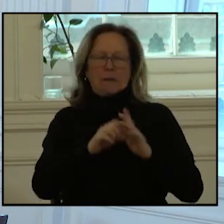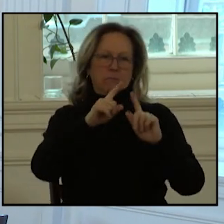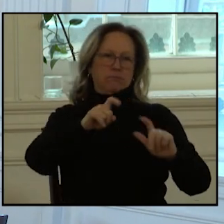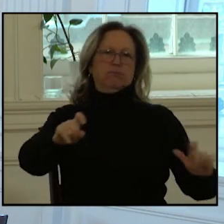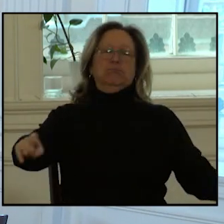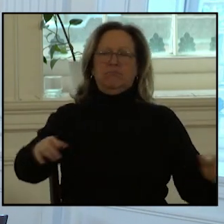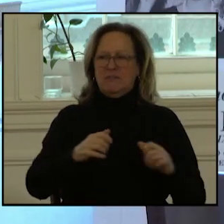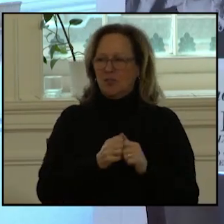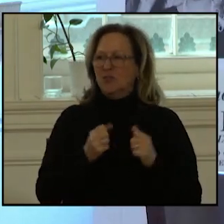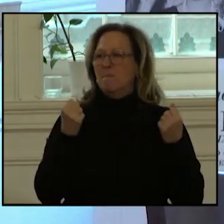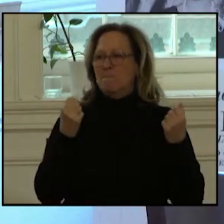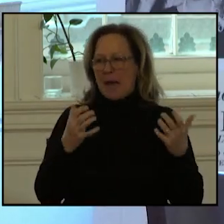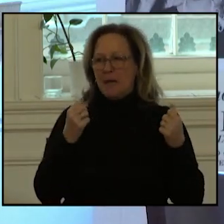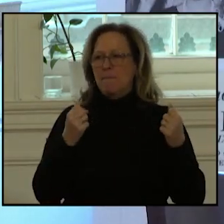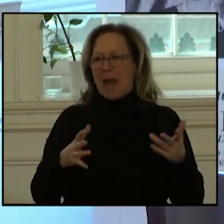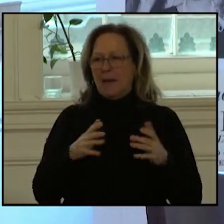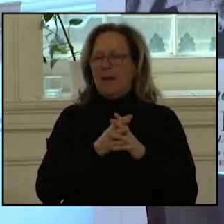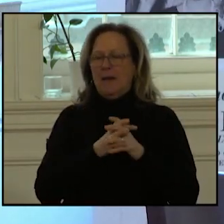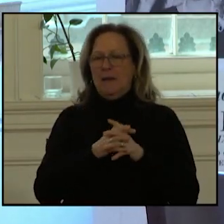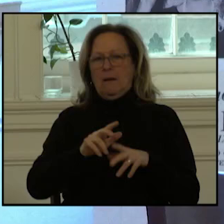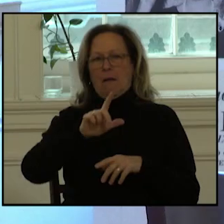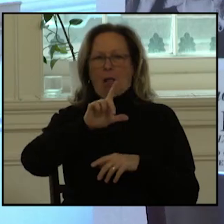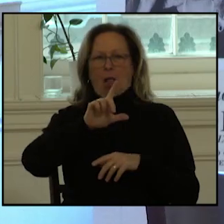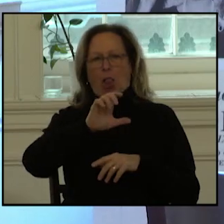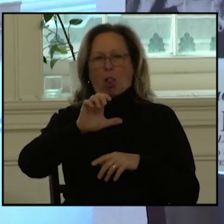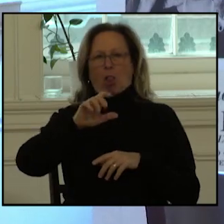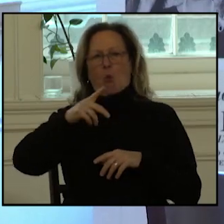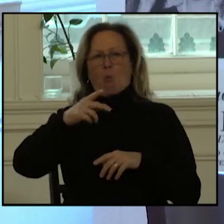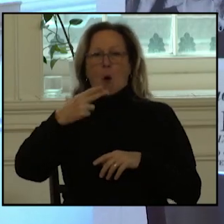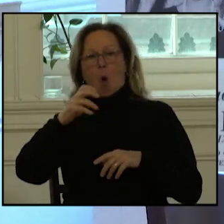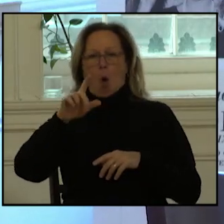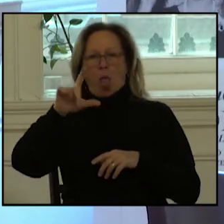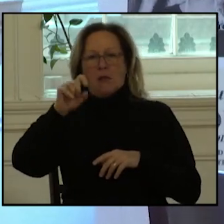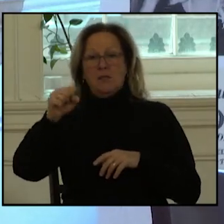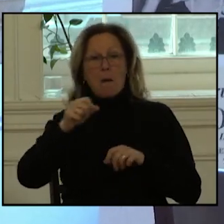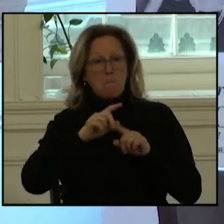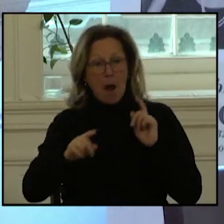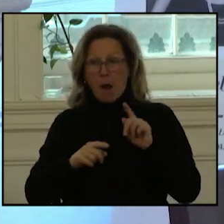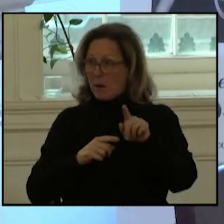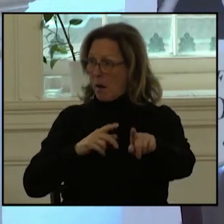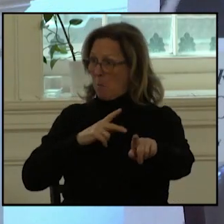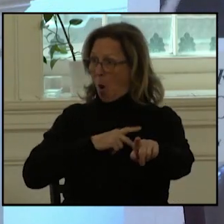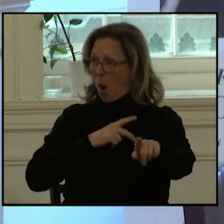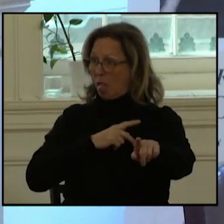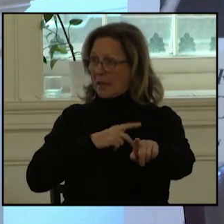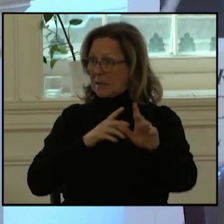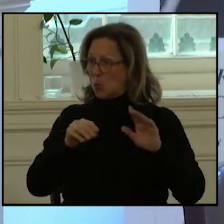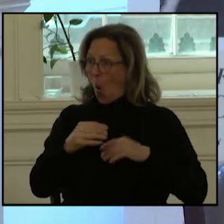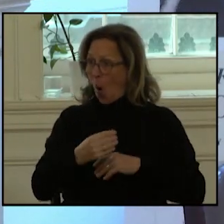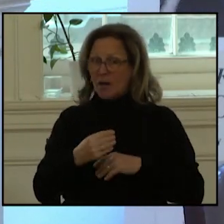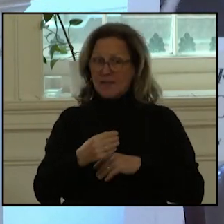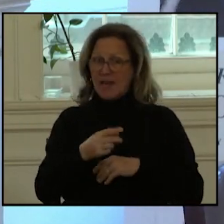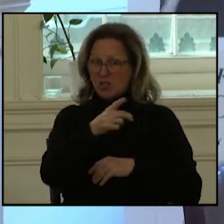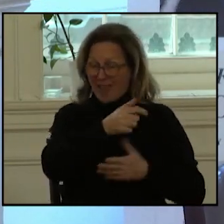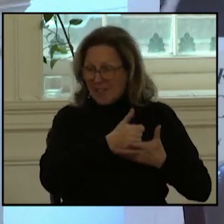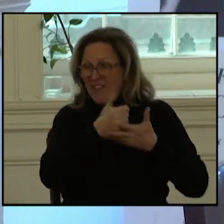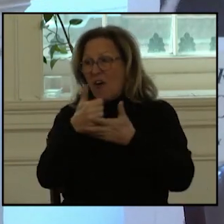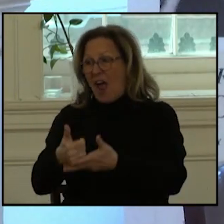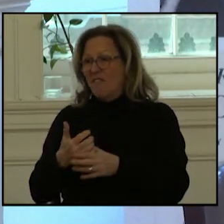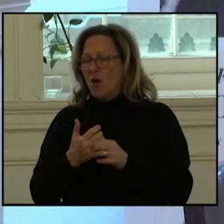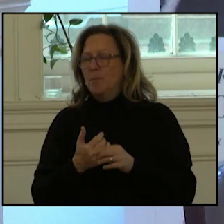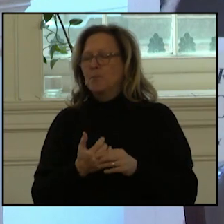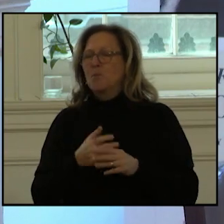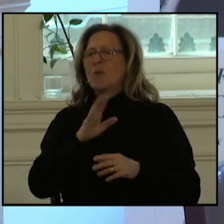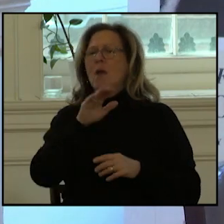lot of loopholes. But yeah, if there's someone who can help you, like Pauline's organization, that's good. That's helpful.